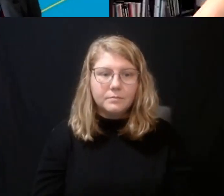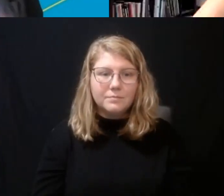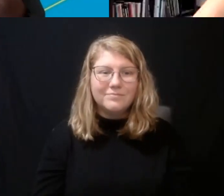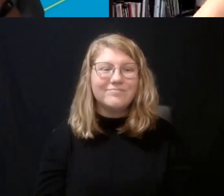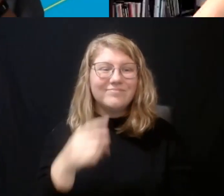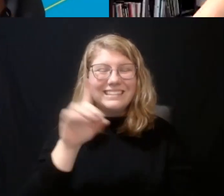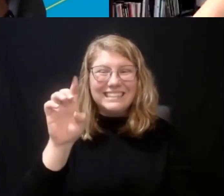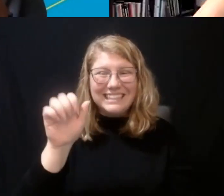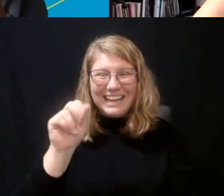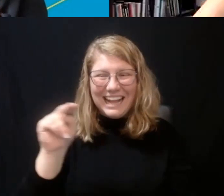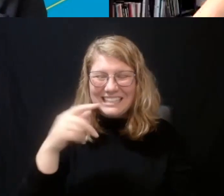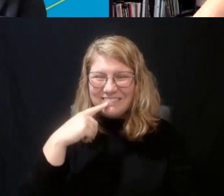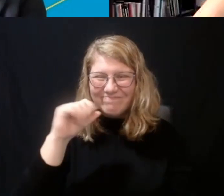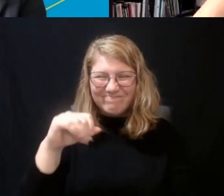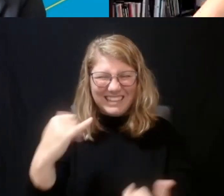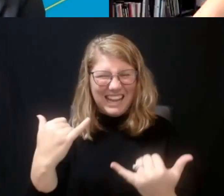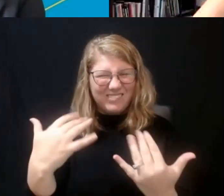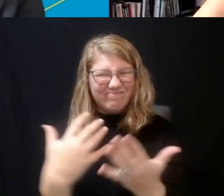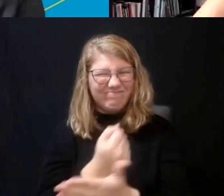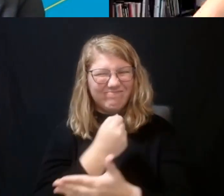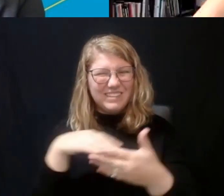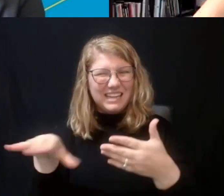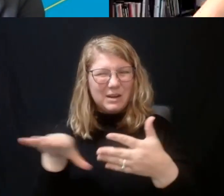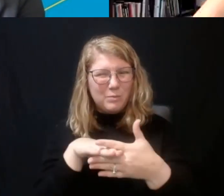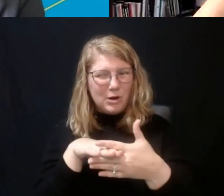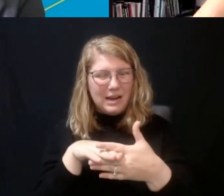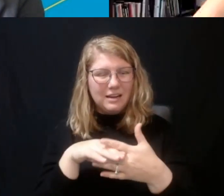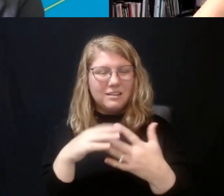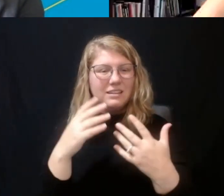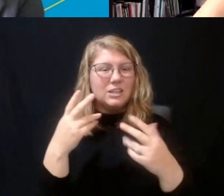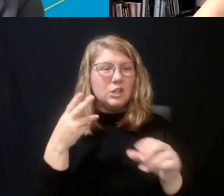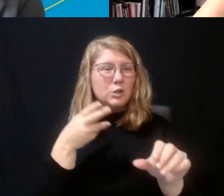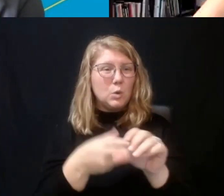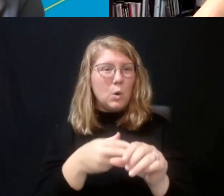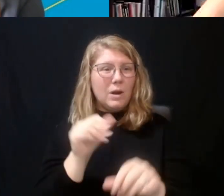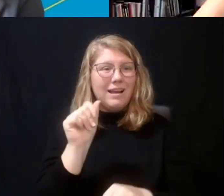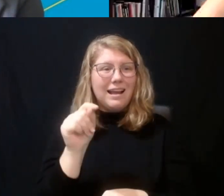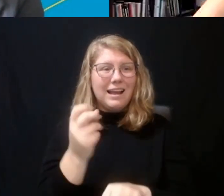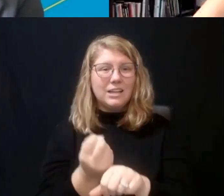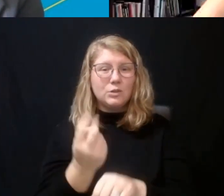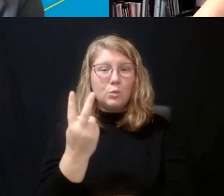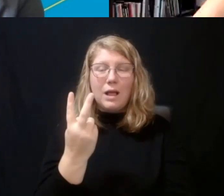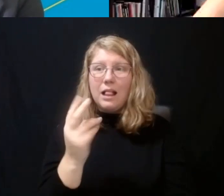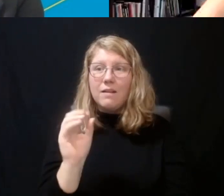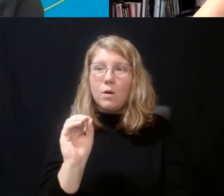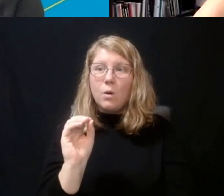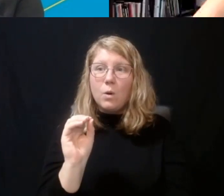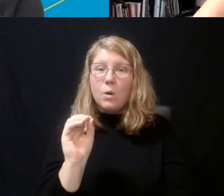Yes, I think it'd be a good time, to take a break. Maybe we could come back at 12:05 or in like